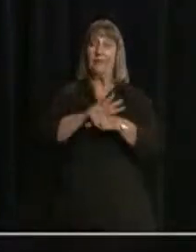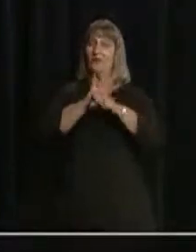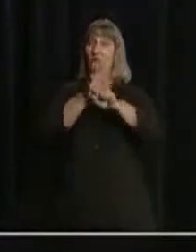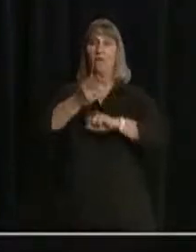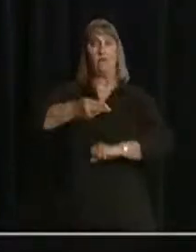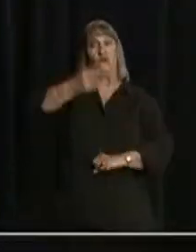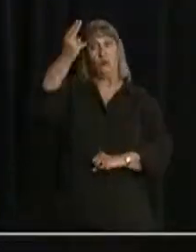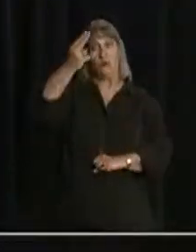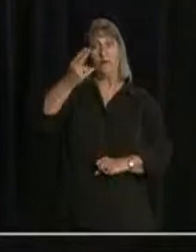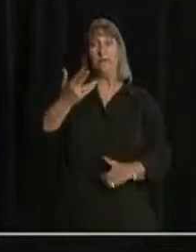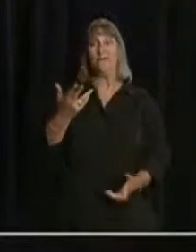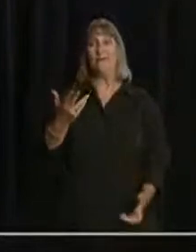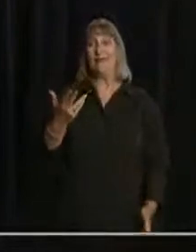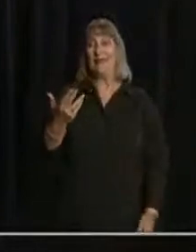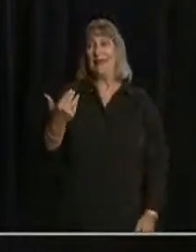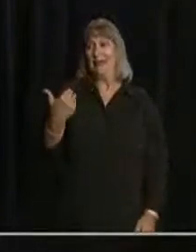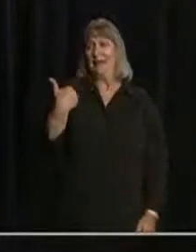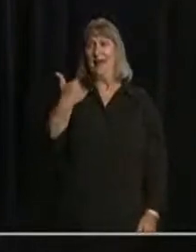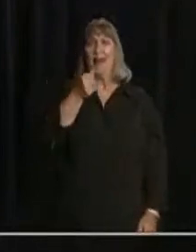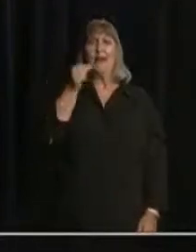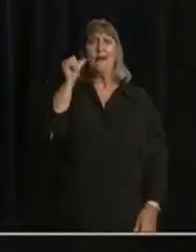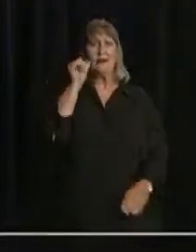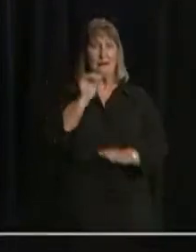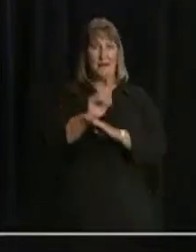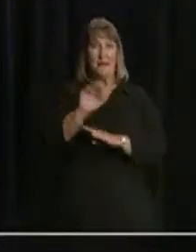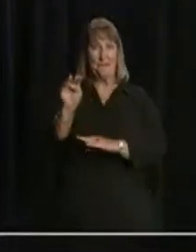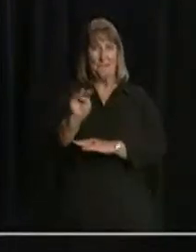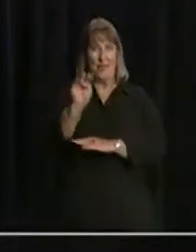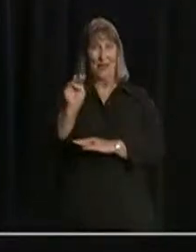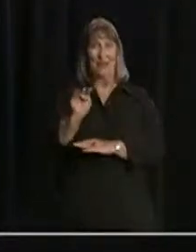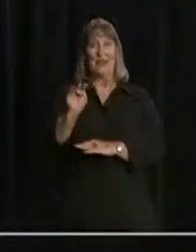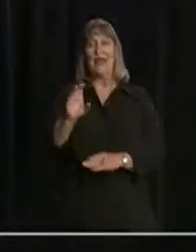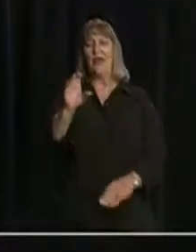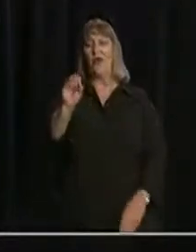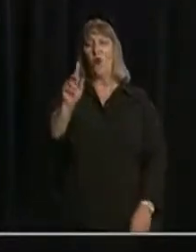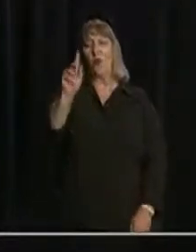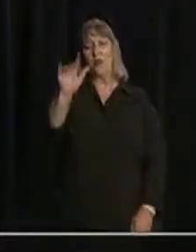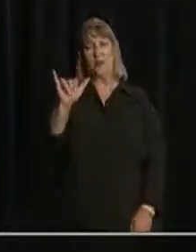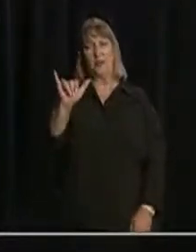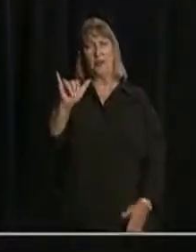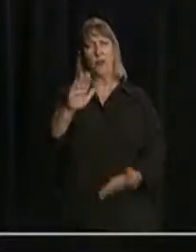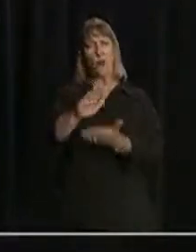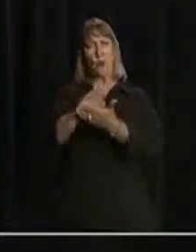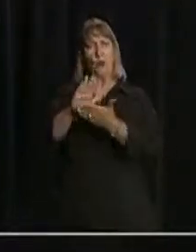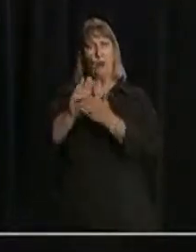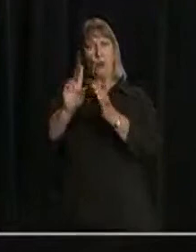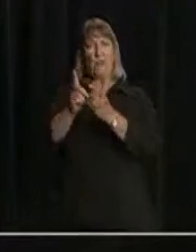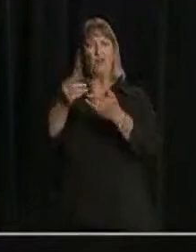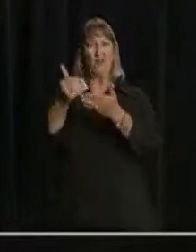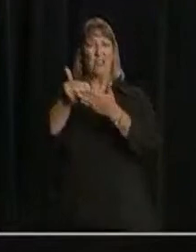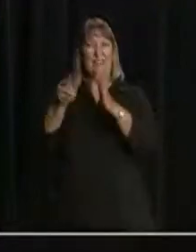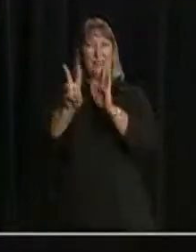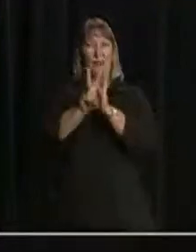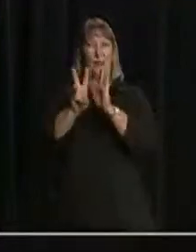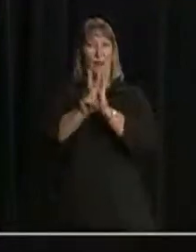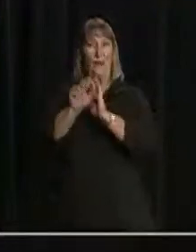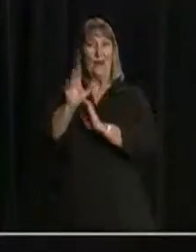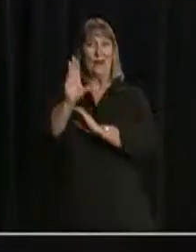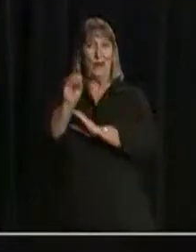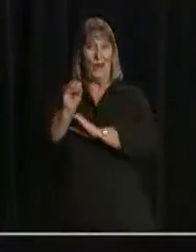Monday night, just last night, the Colony School District near Waco with a larger